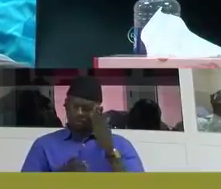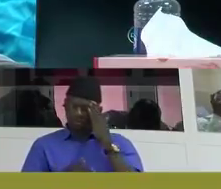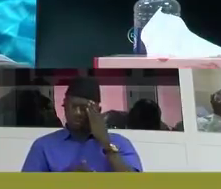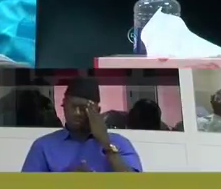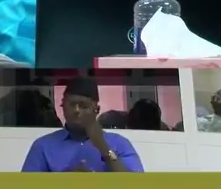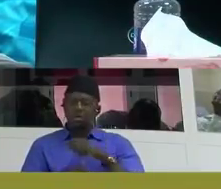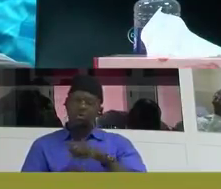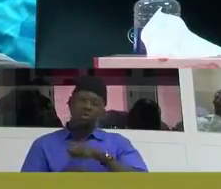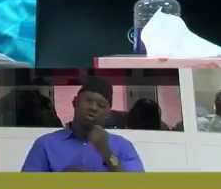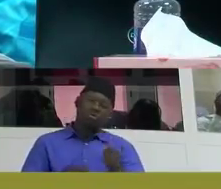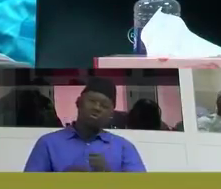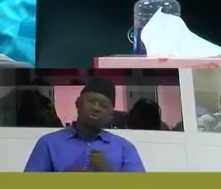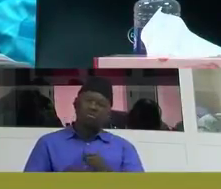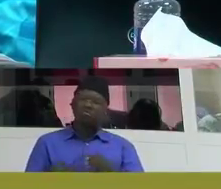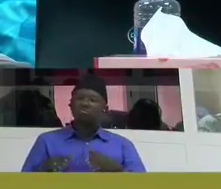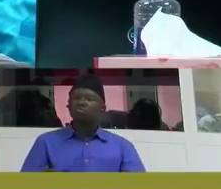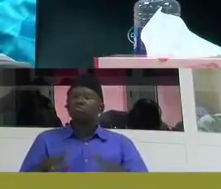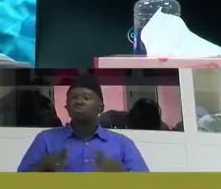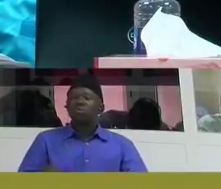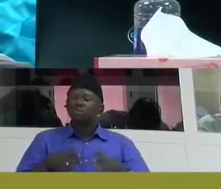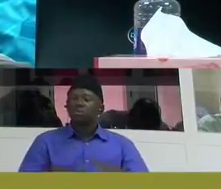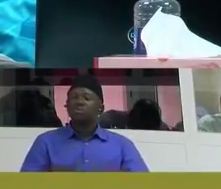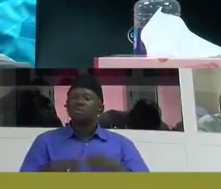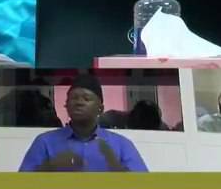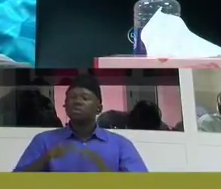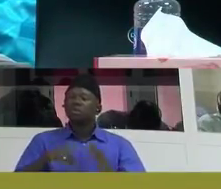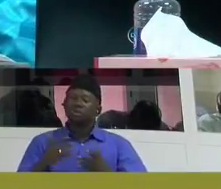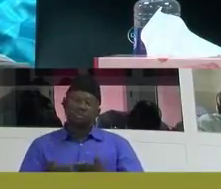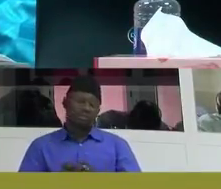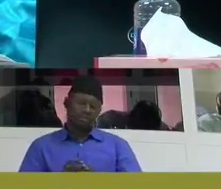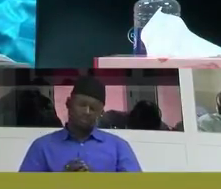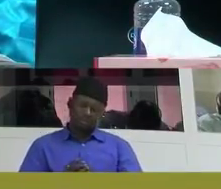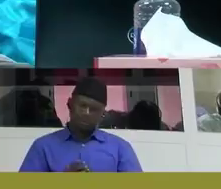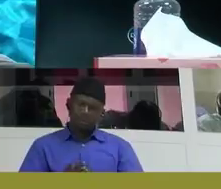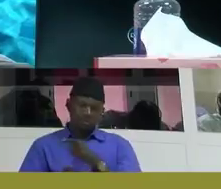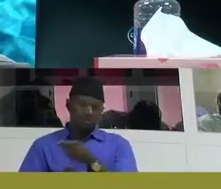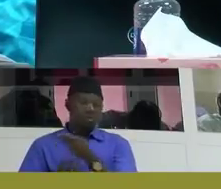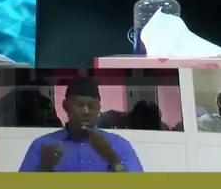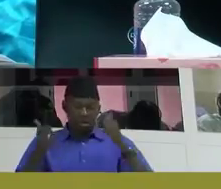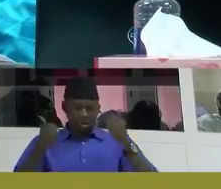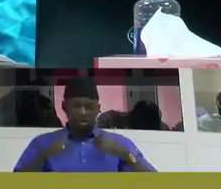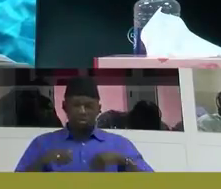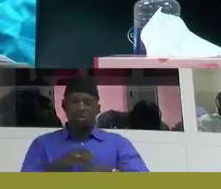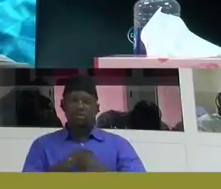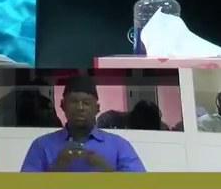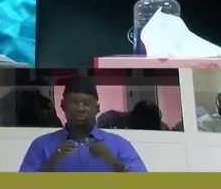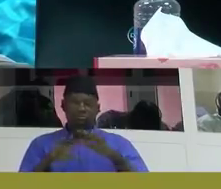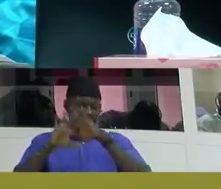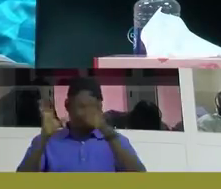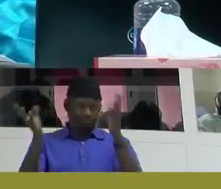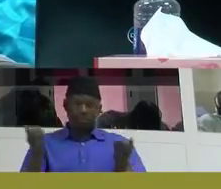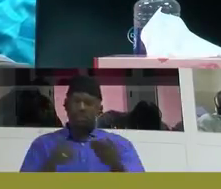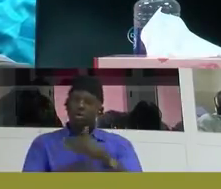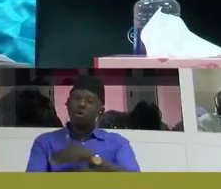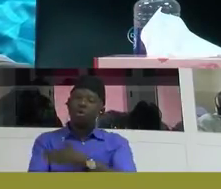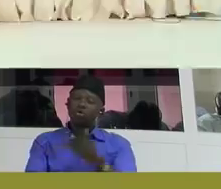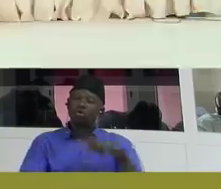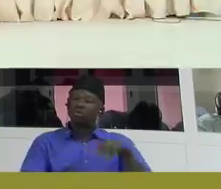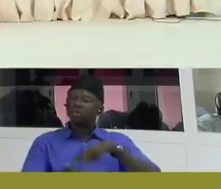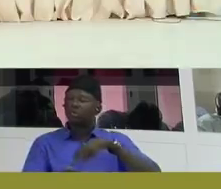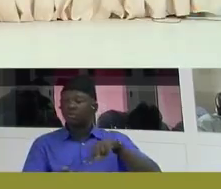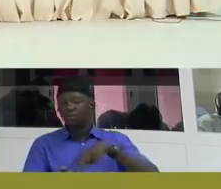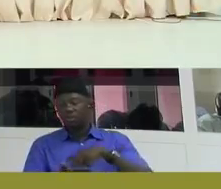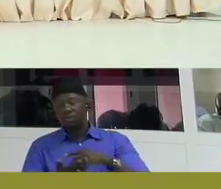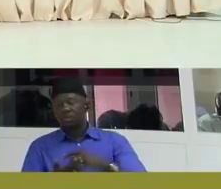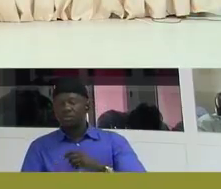Or our bukarabus or whatever. Mm-hmm. And those used to happen in public. And there's open dancing.